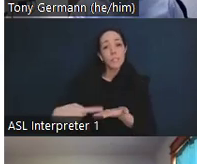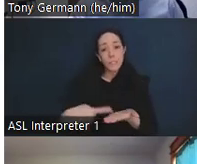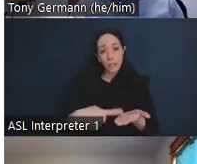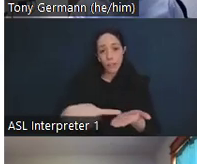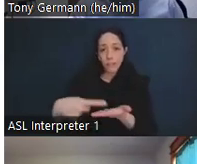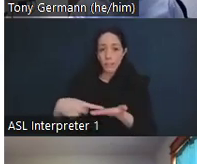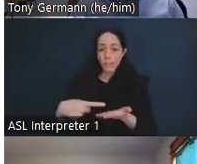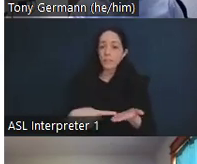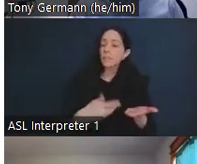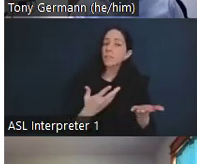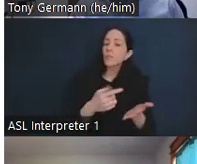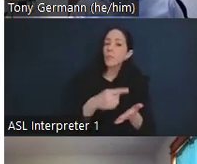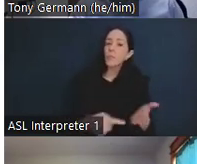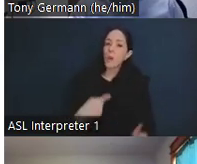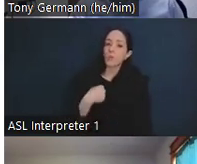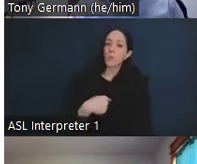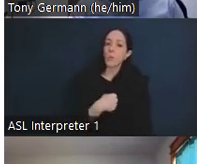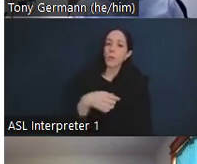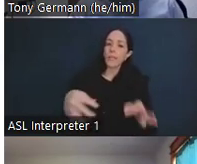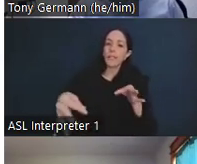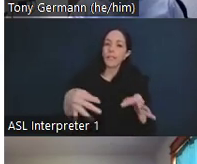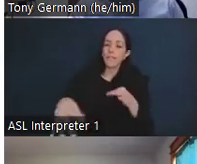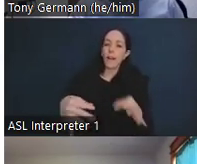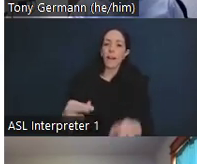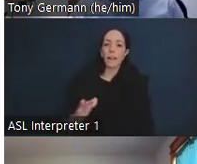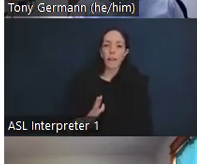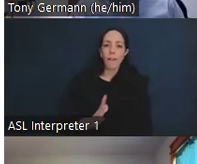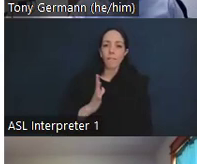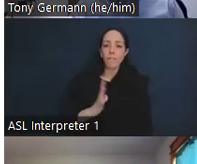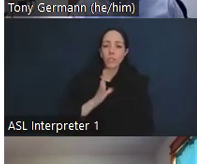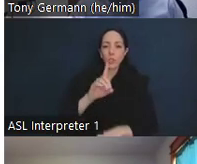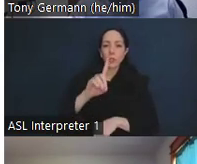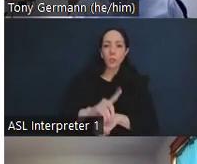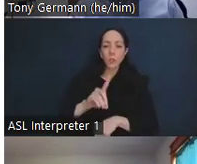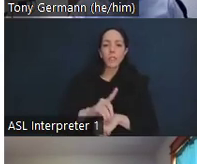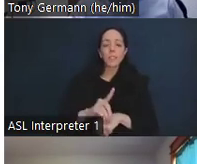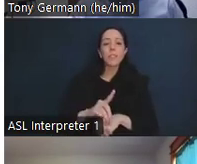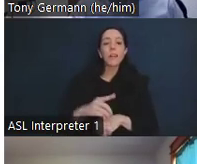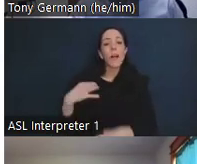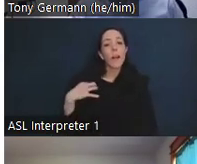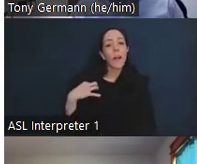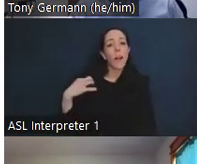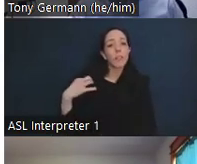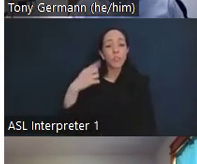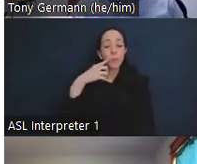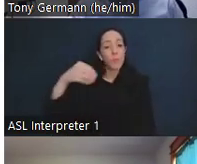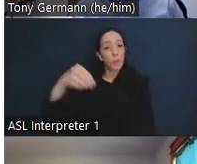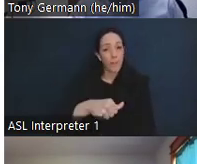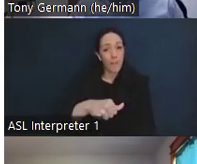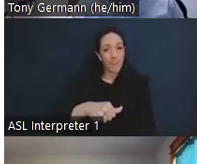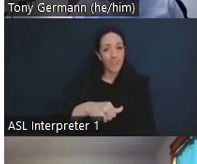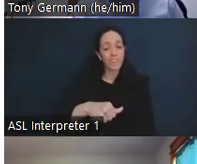about what we are defining as official duties that are eligible for compensation. Is that accurate? That's correct.